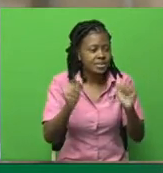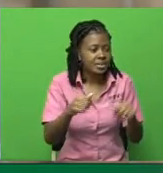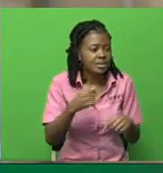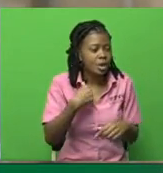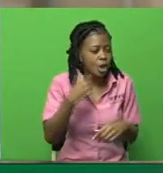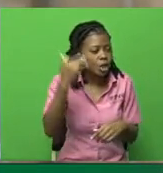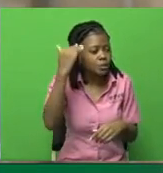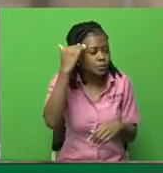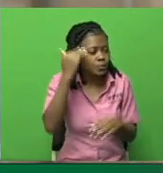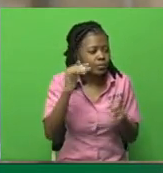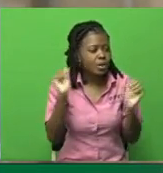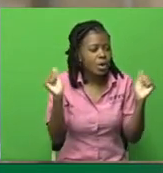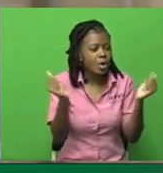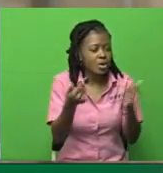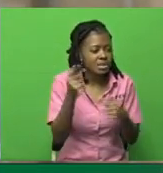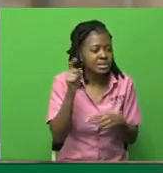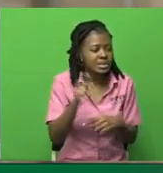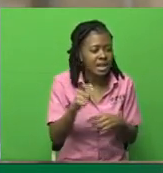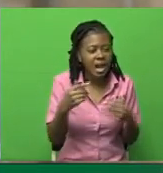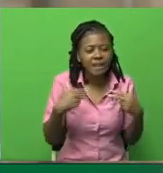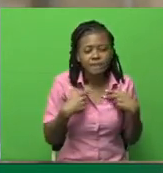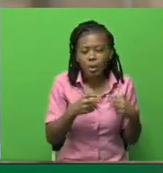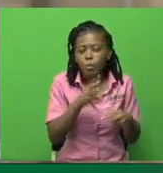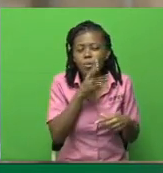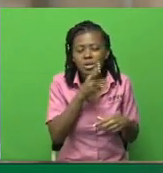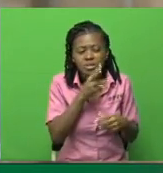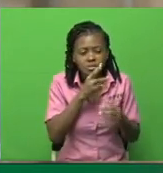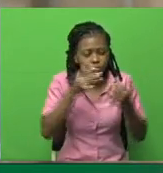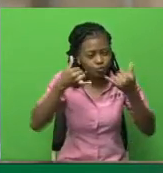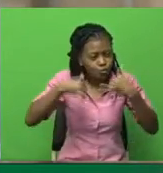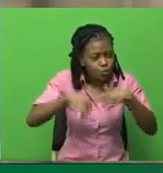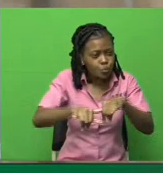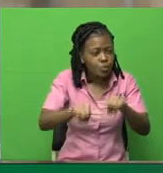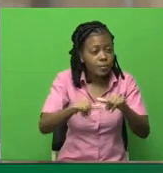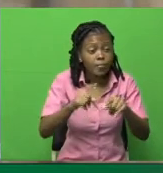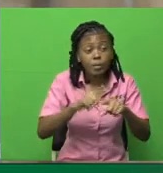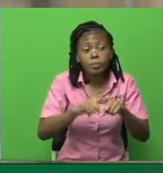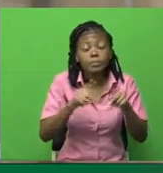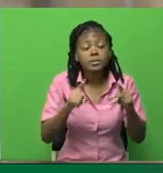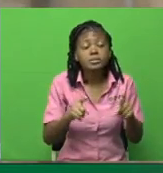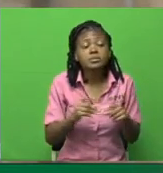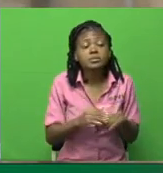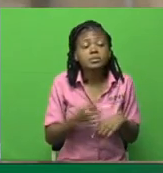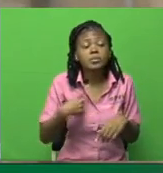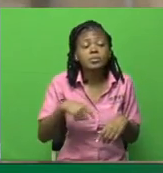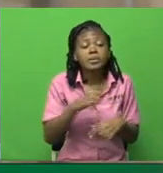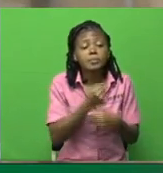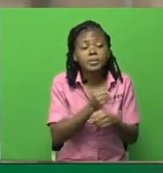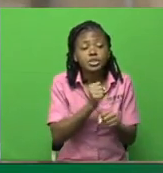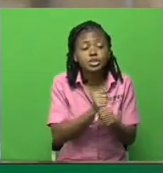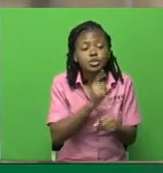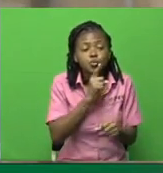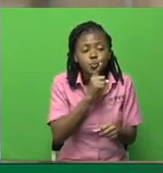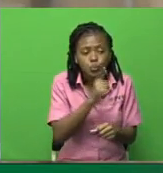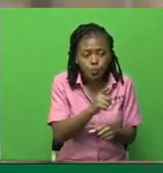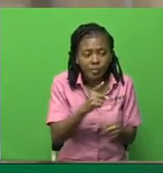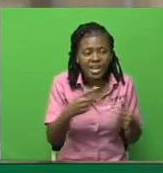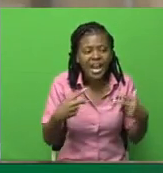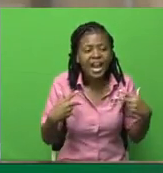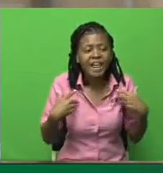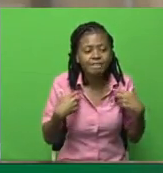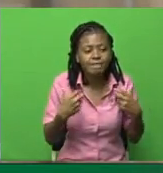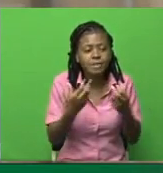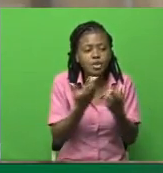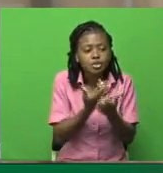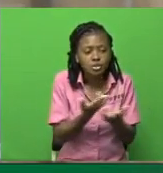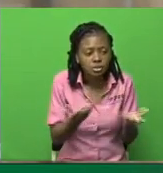24 7 water supply that we have the resources and we have the capacity to bring every single Community to at